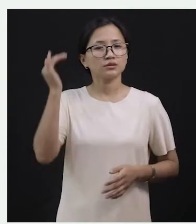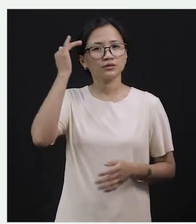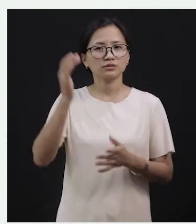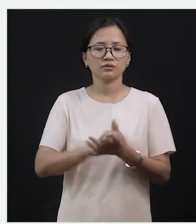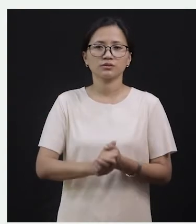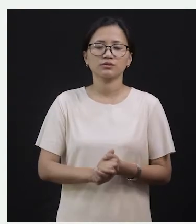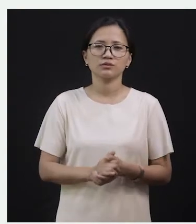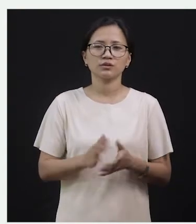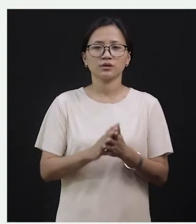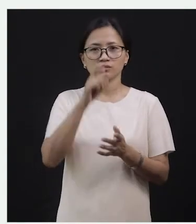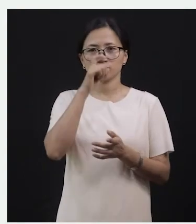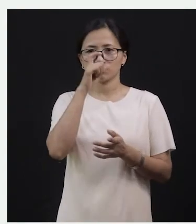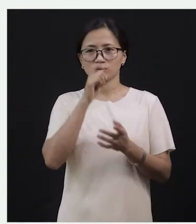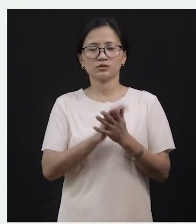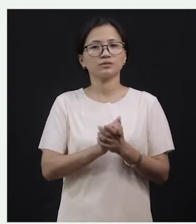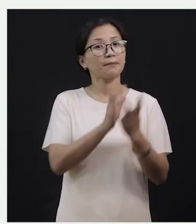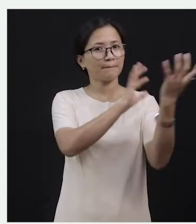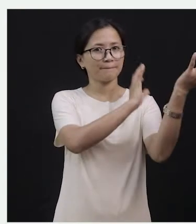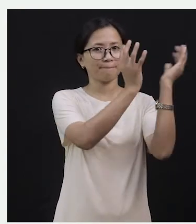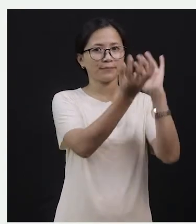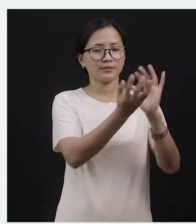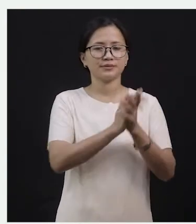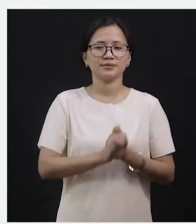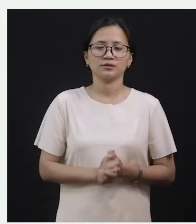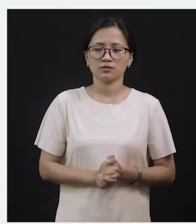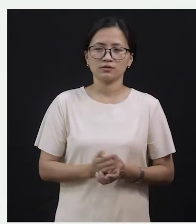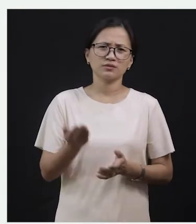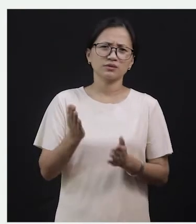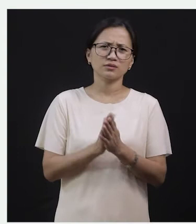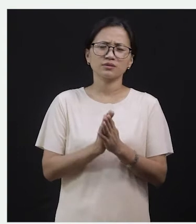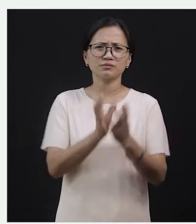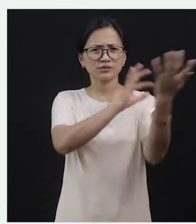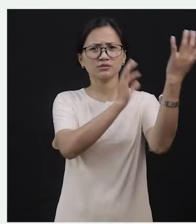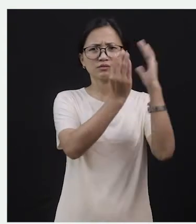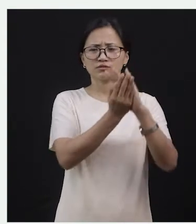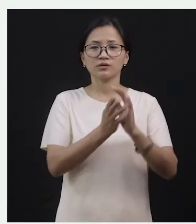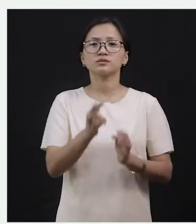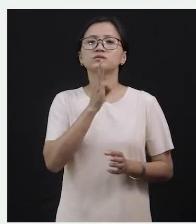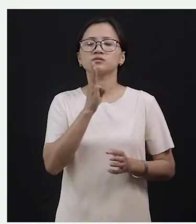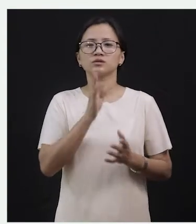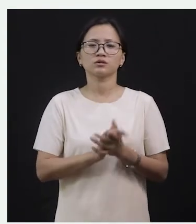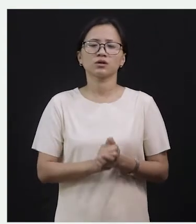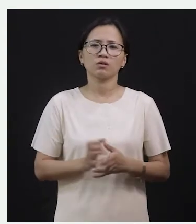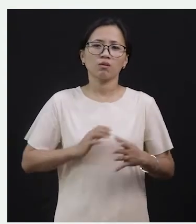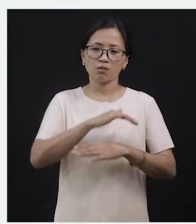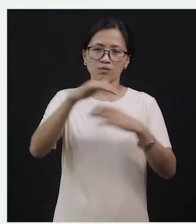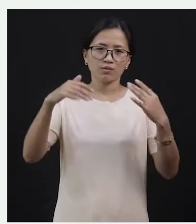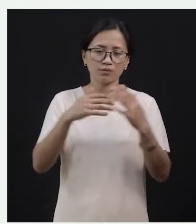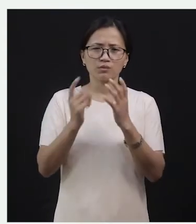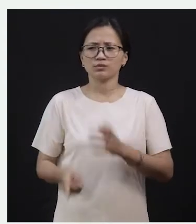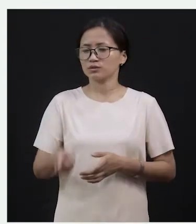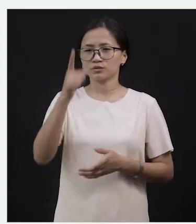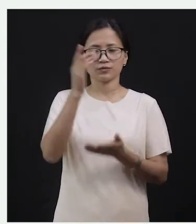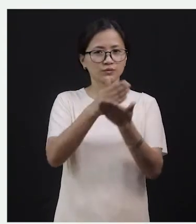as the blue planet, right? And it is because of the presence of water. So majority, most